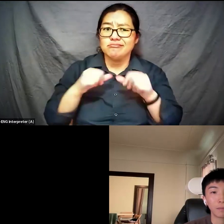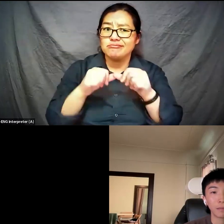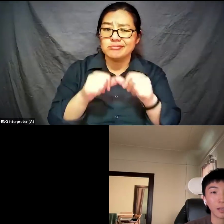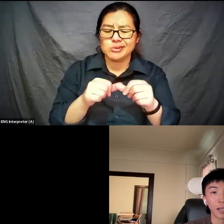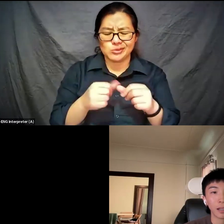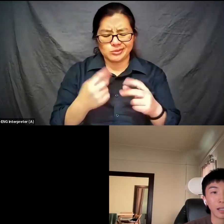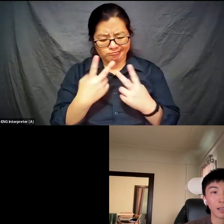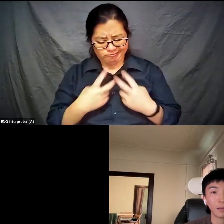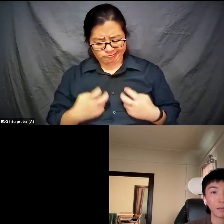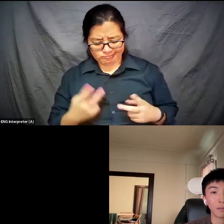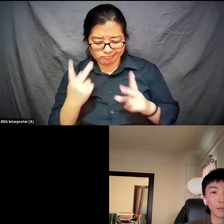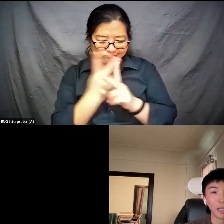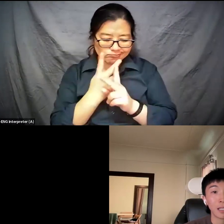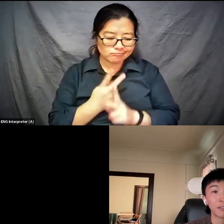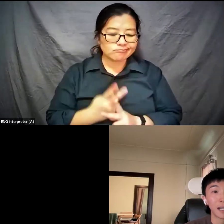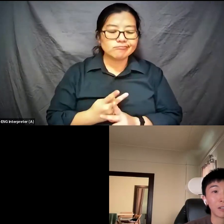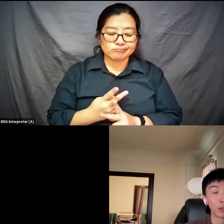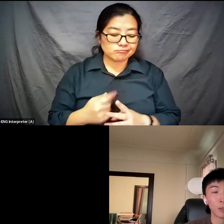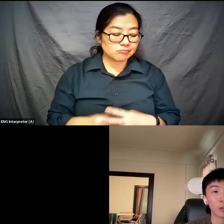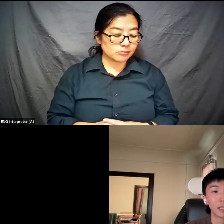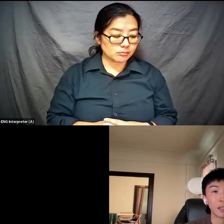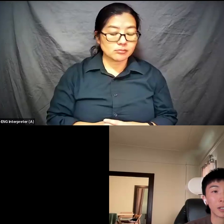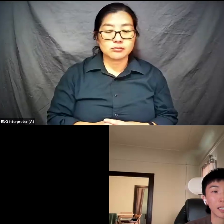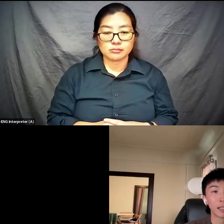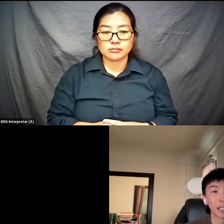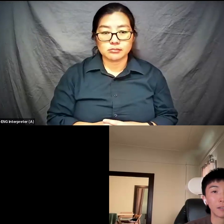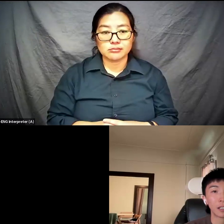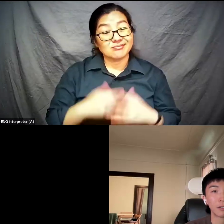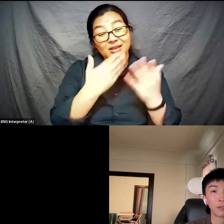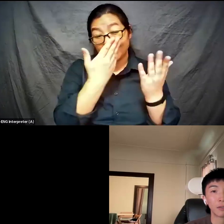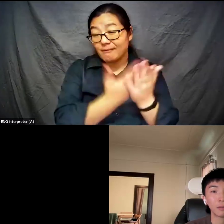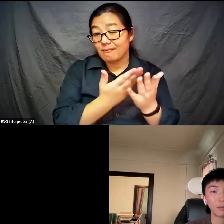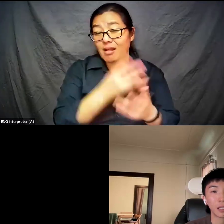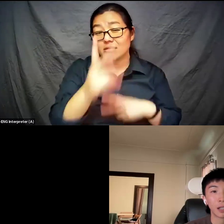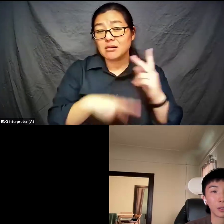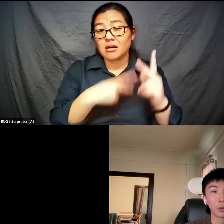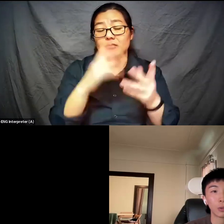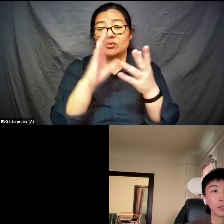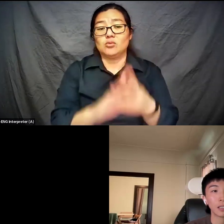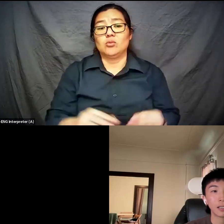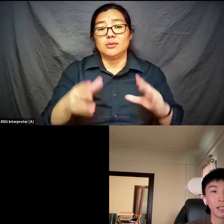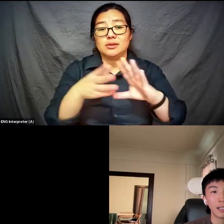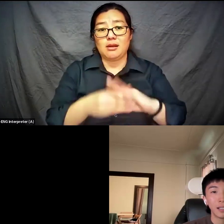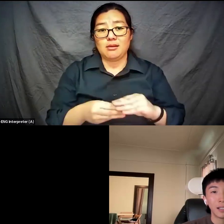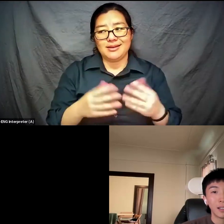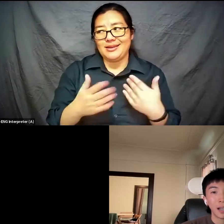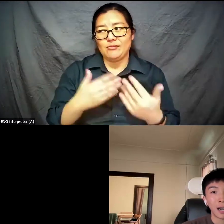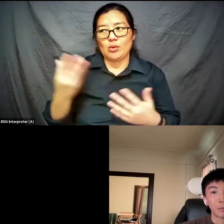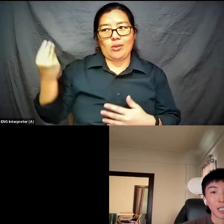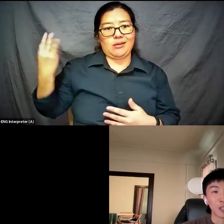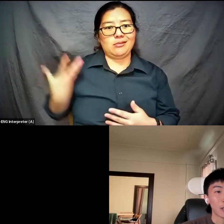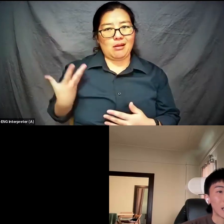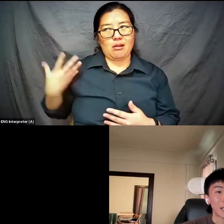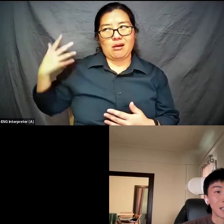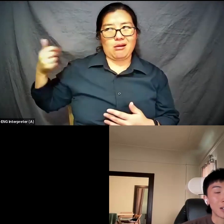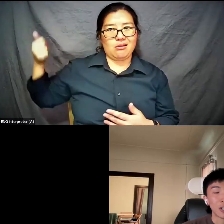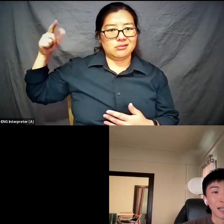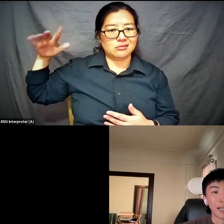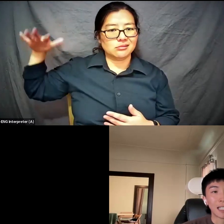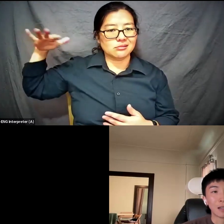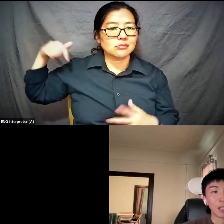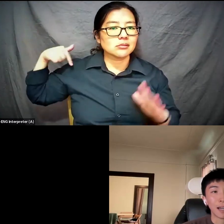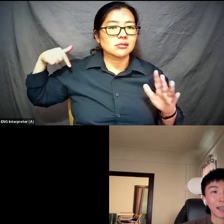was so drawn to Pantori, because it's a storytelling form that, if anything, focuses more on embodiment and sound more